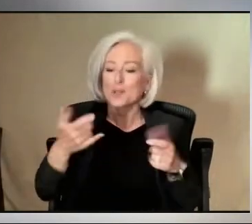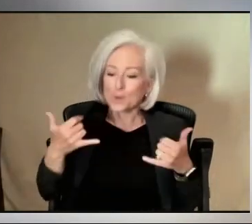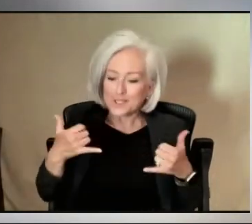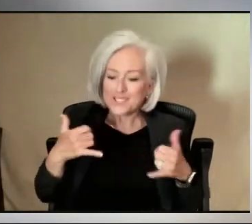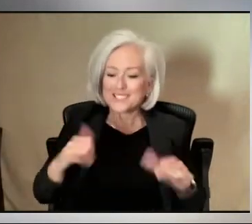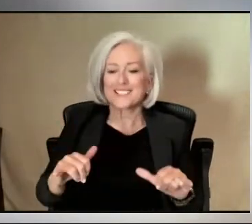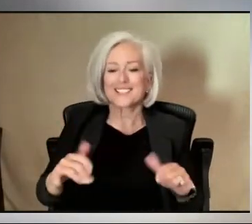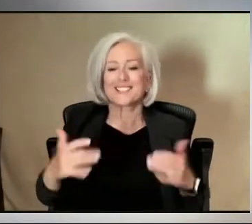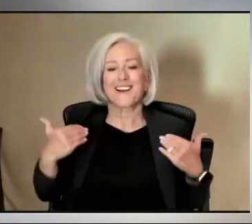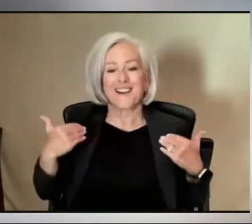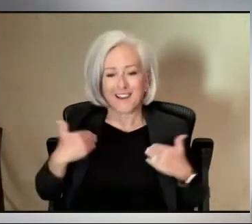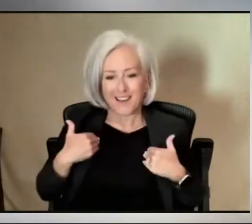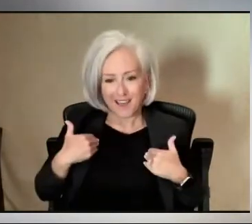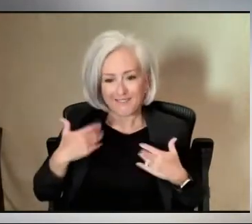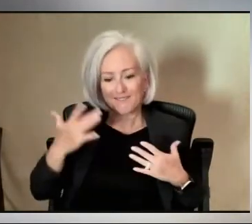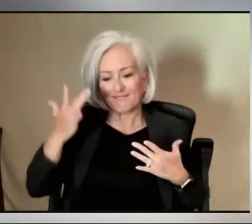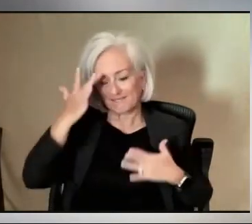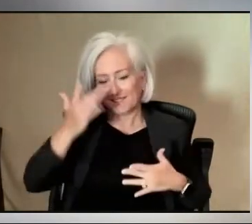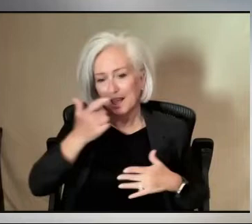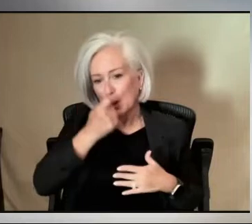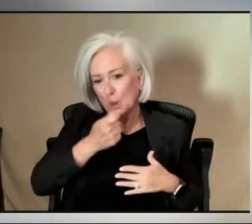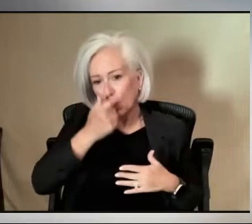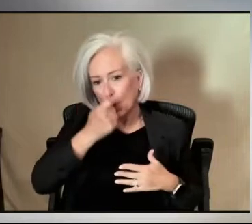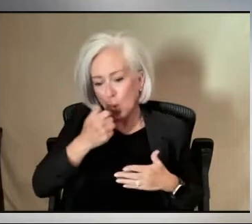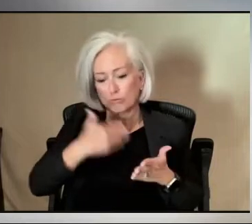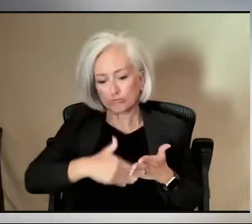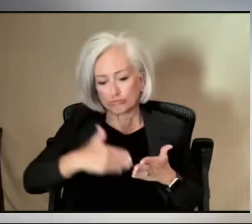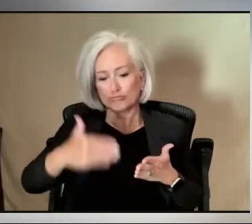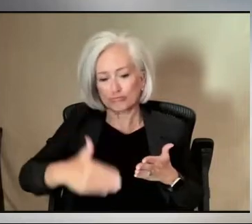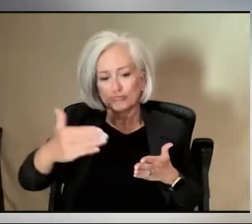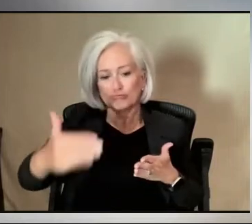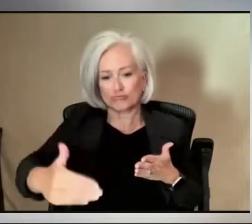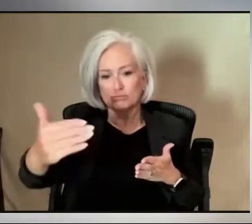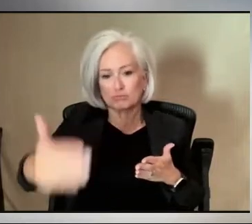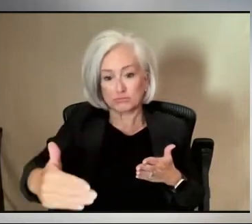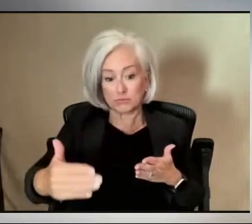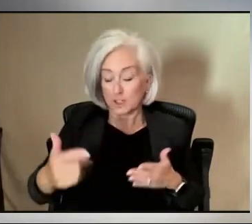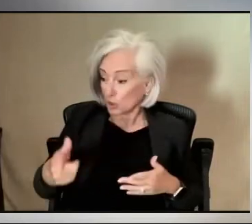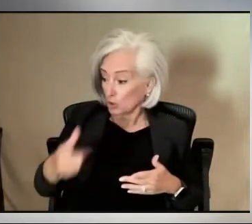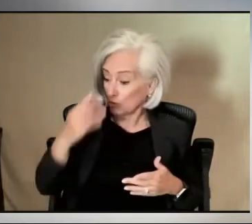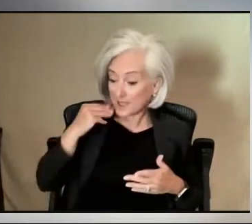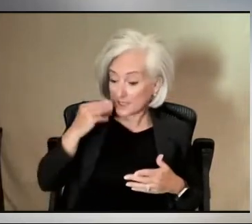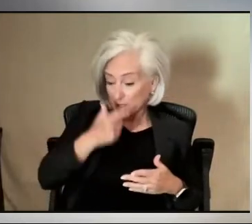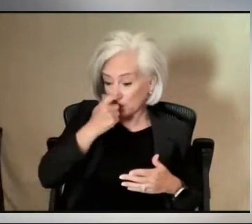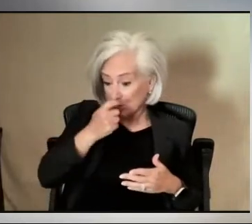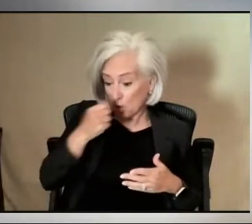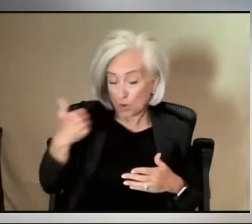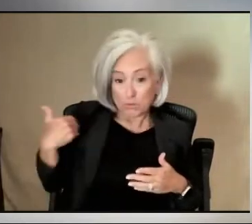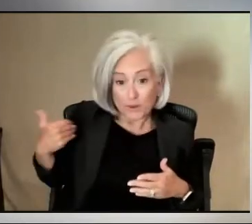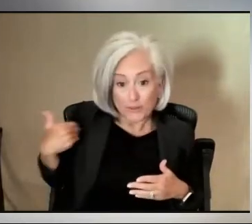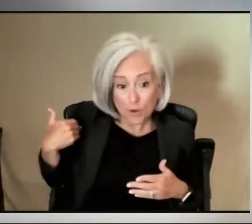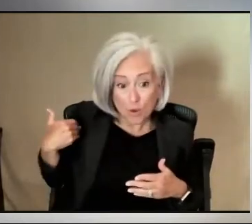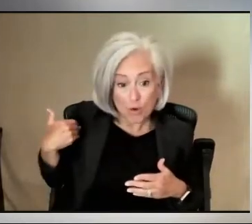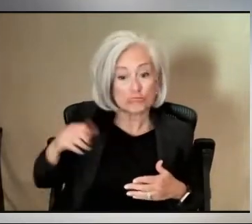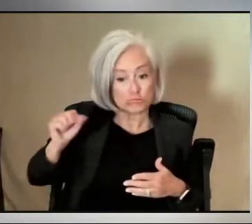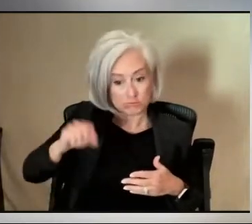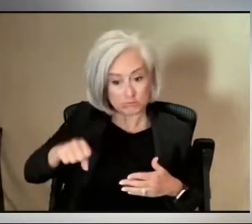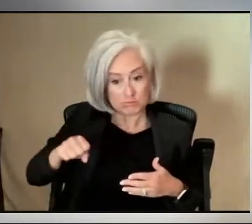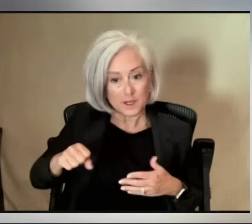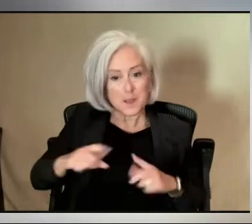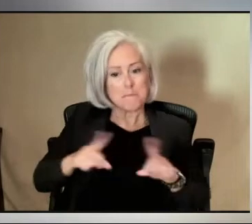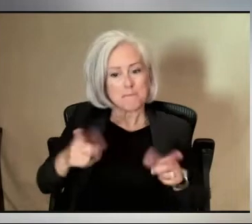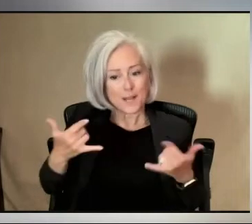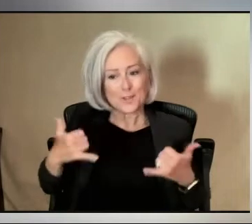been infected with them in prior years. For some reason that we don't entirely understand, the